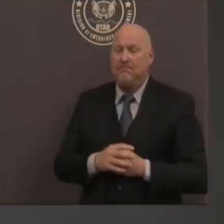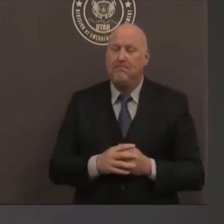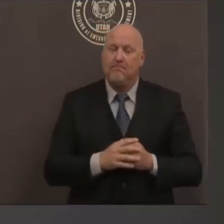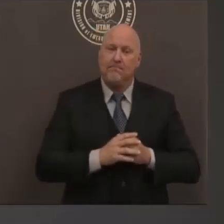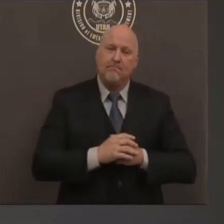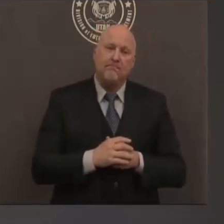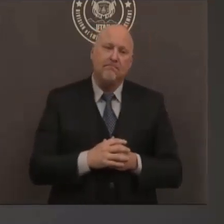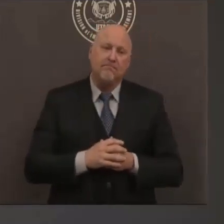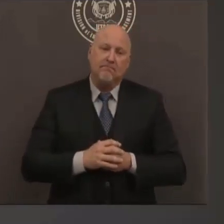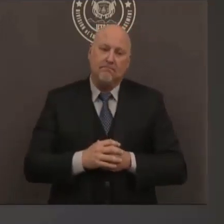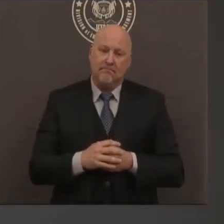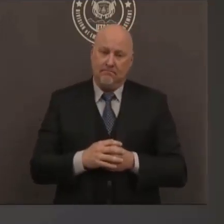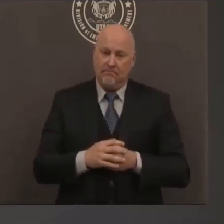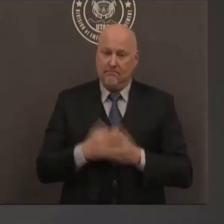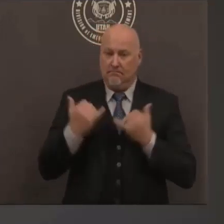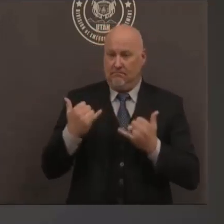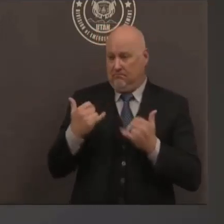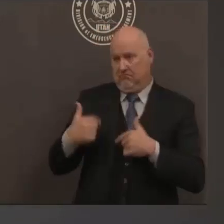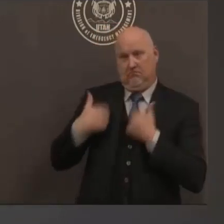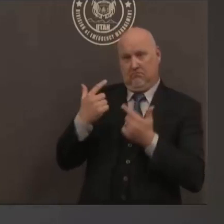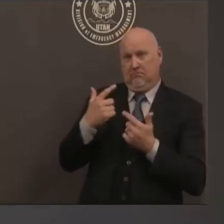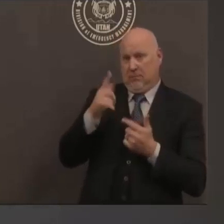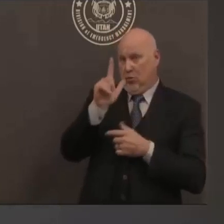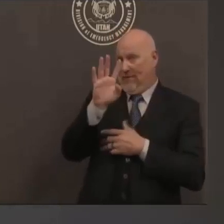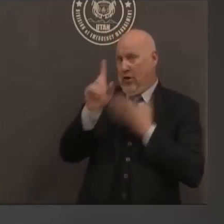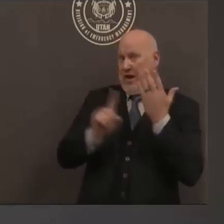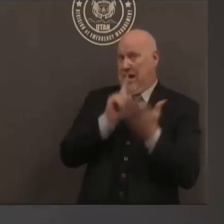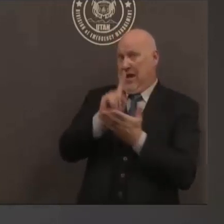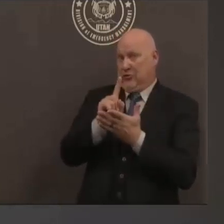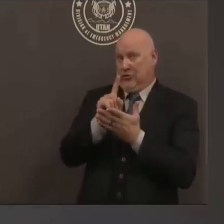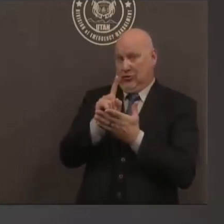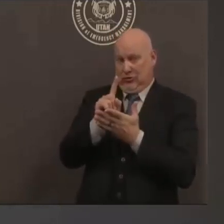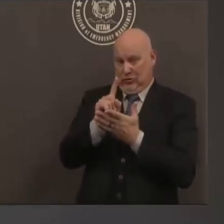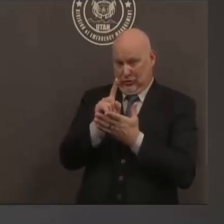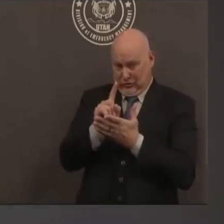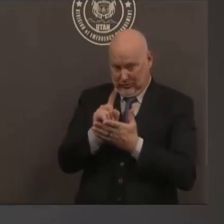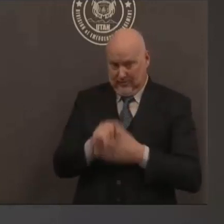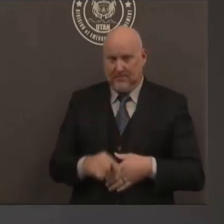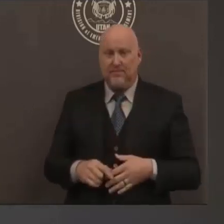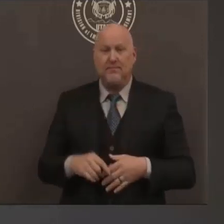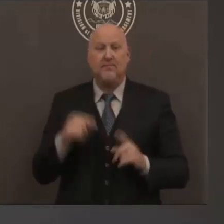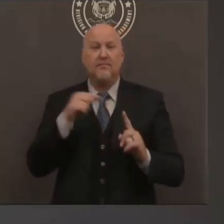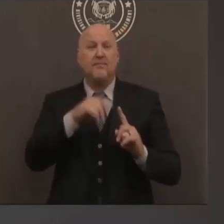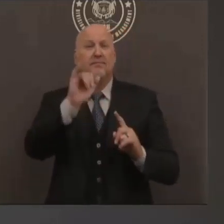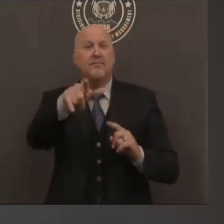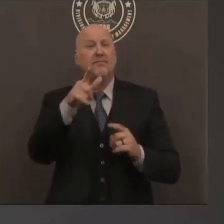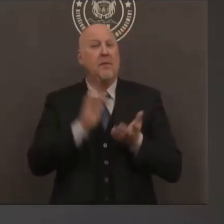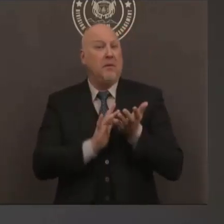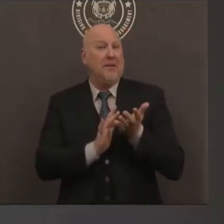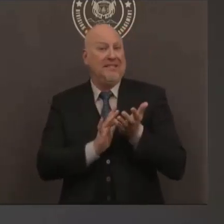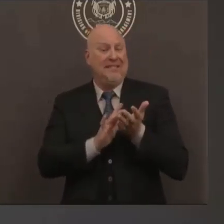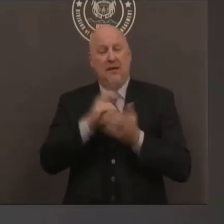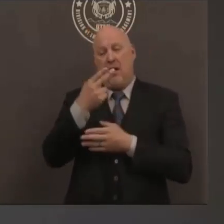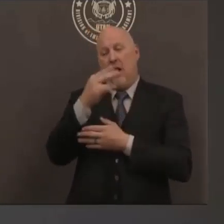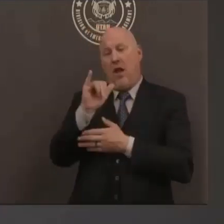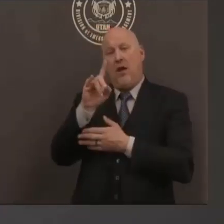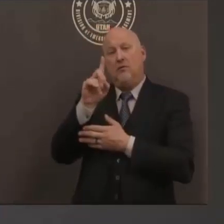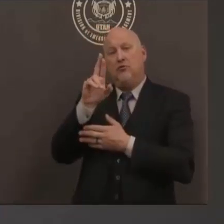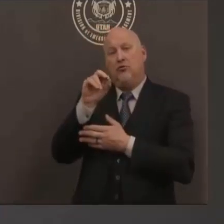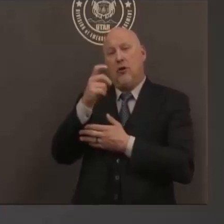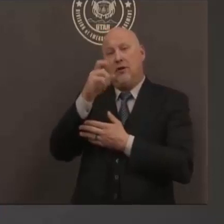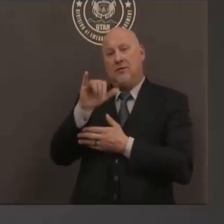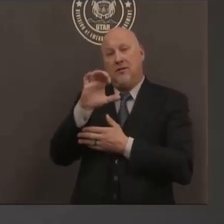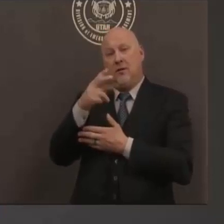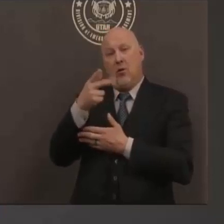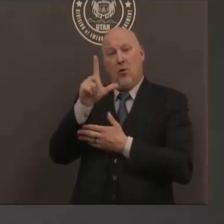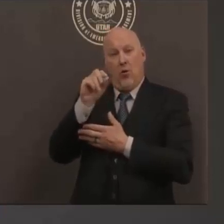24 hours, and that has to do with our hydroxychloroquine, an issue that I know there are some